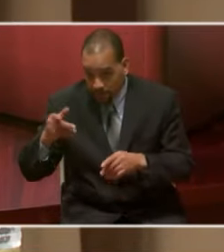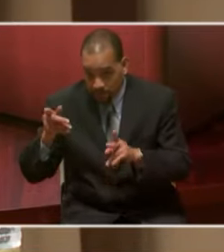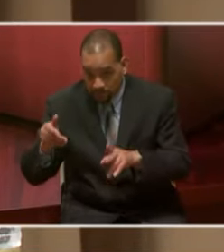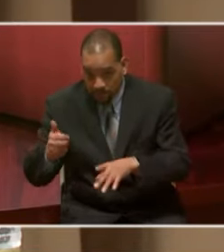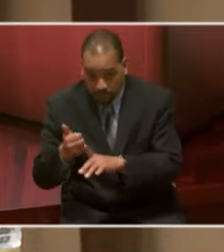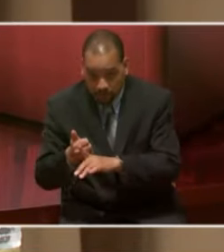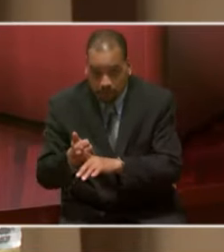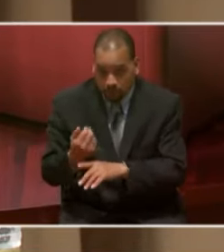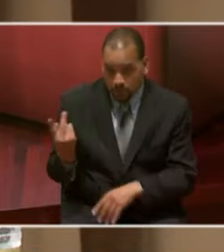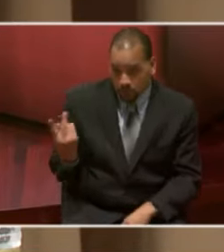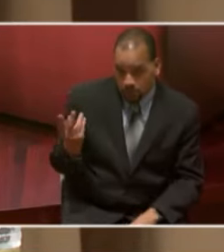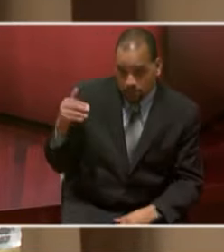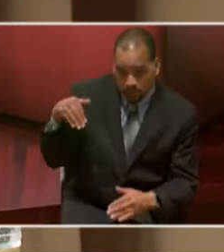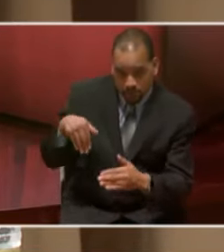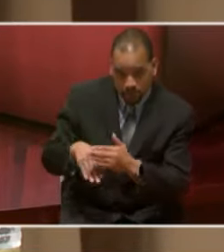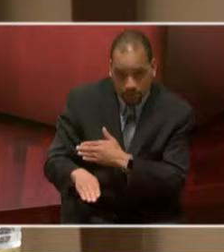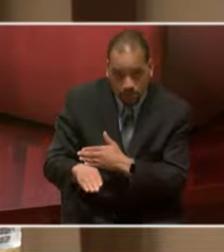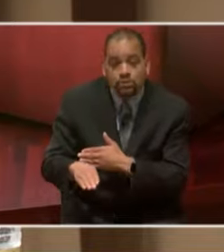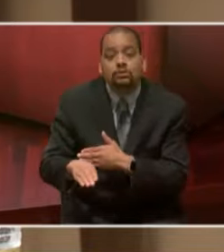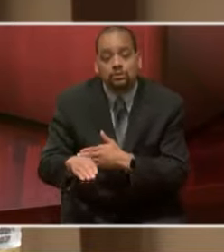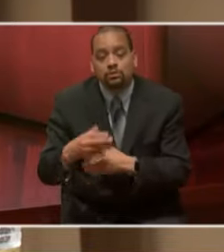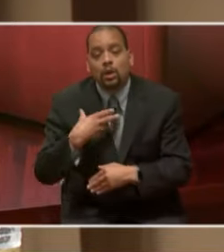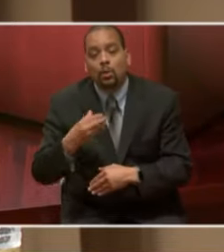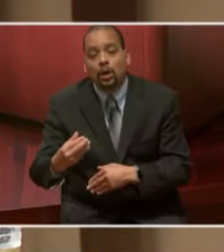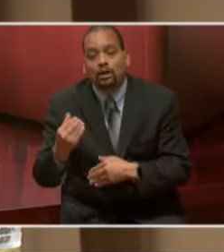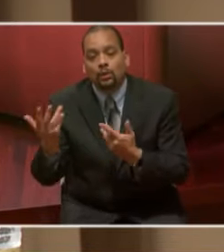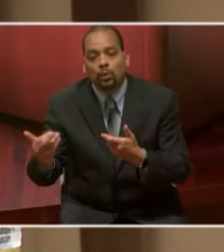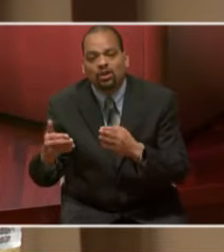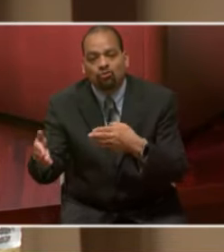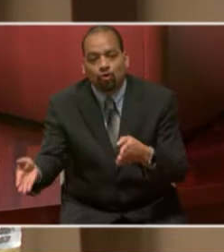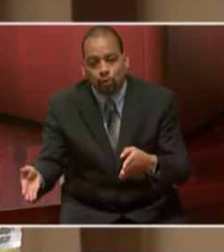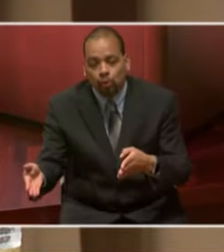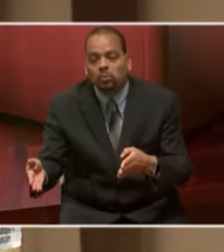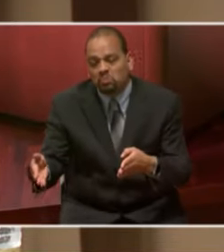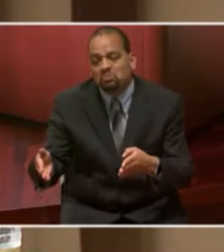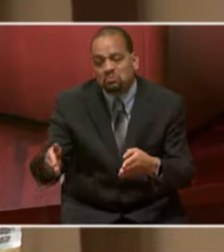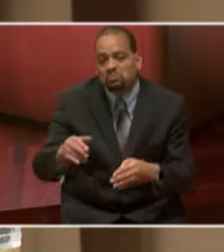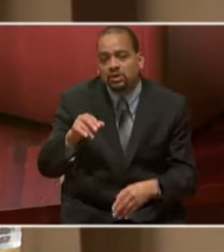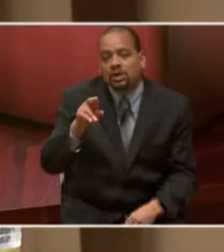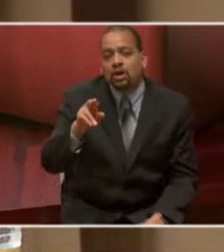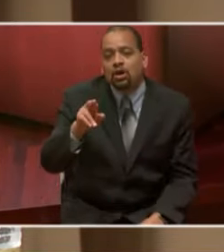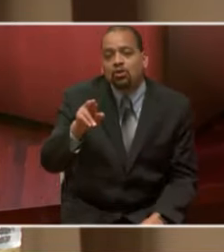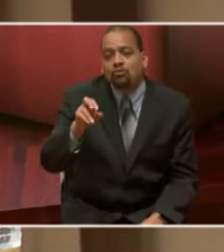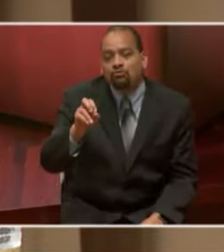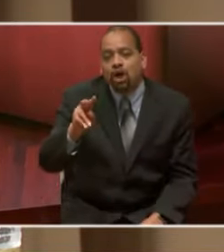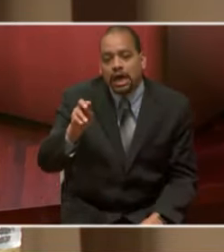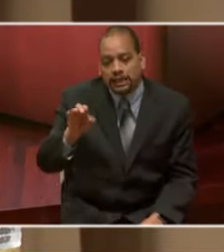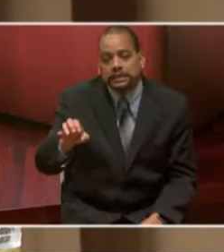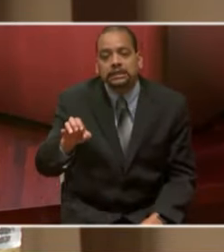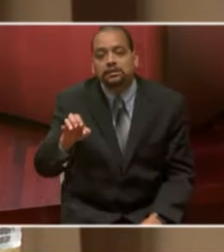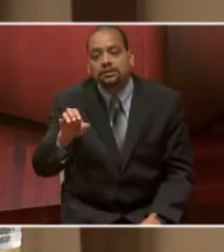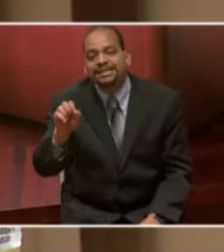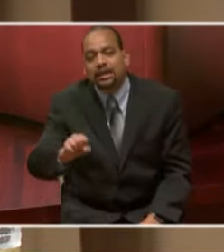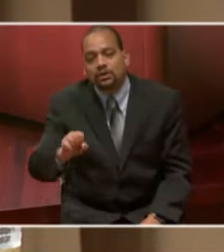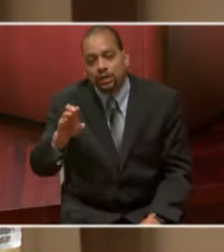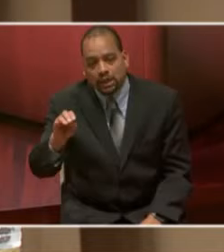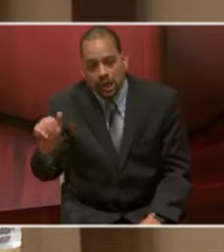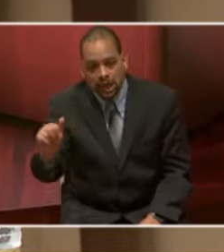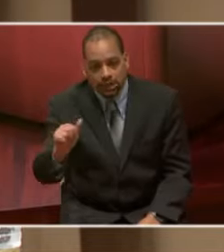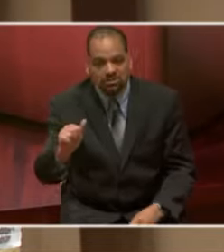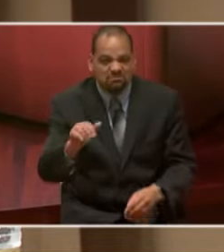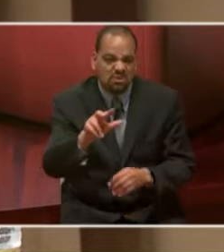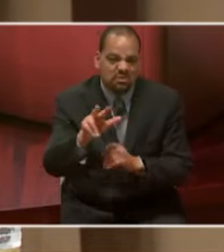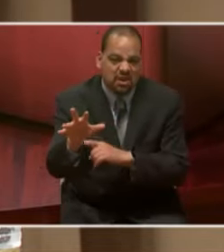hug, we laugh, and sometimes we cry. Dr. King used to speak about the ability